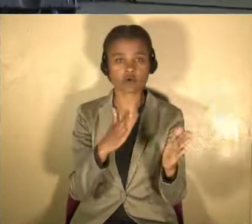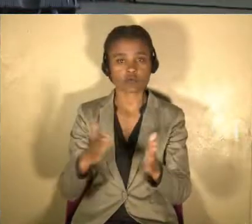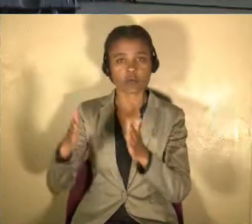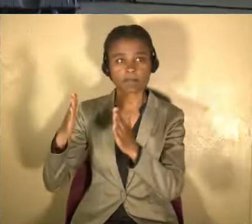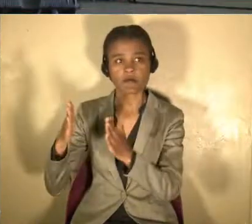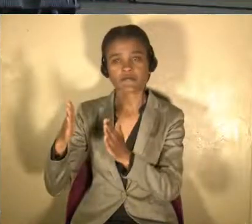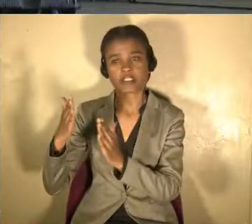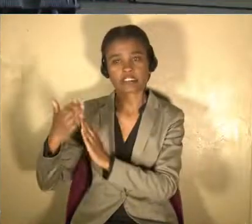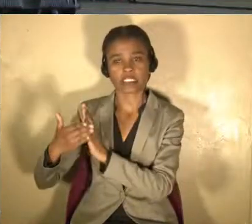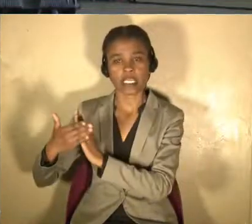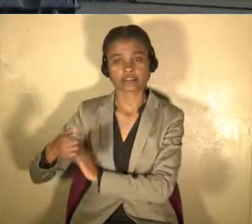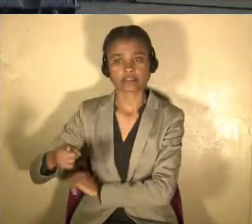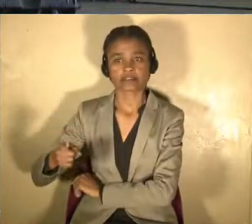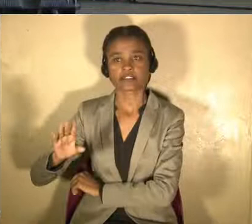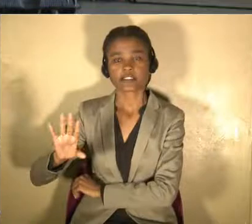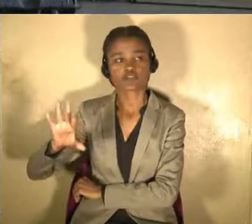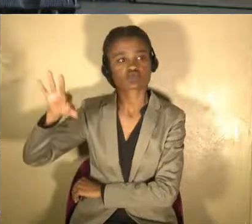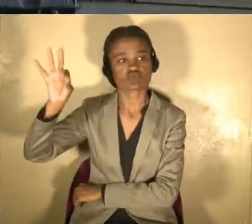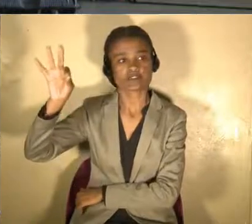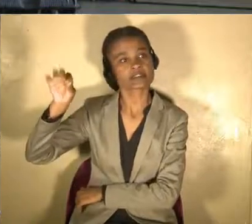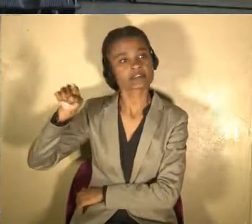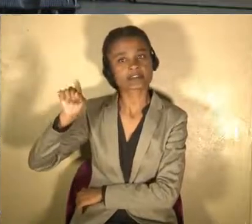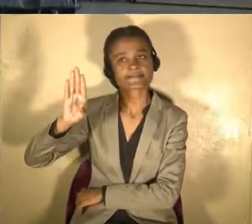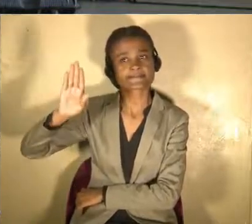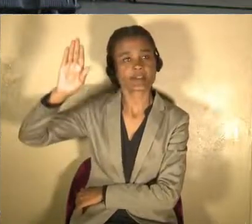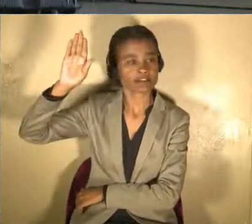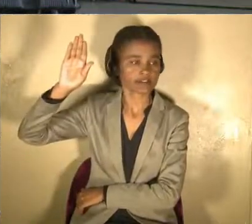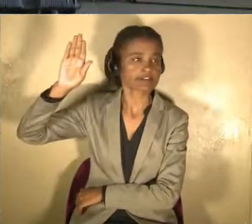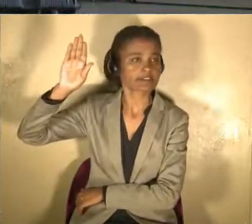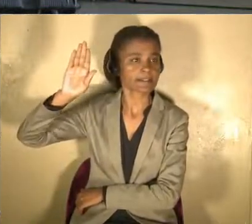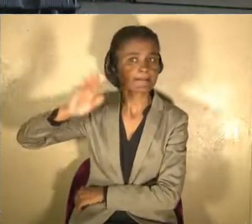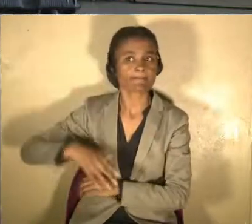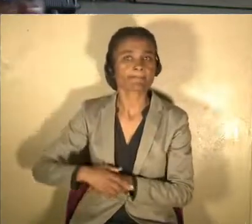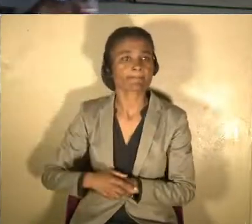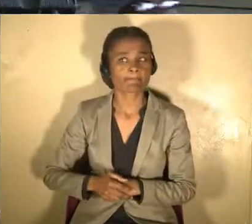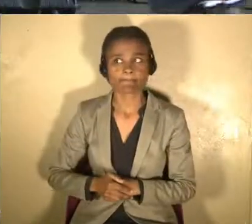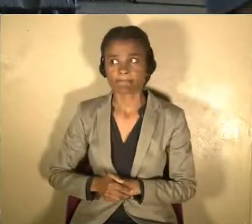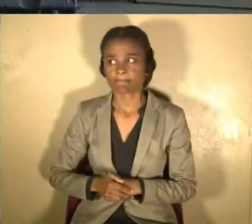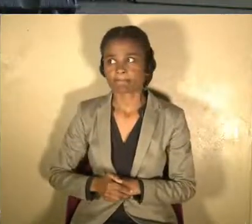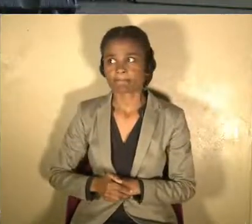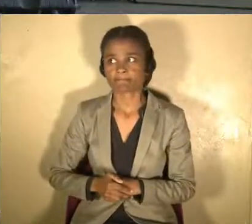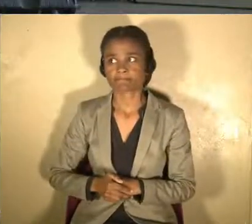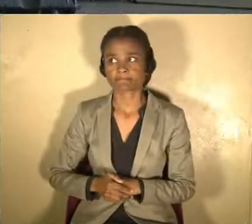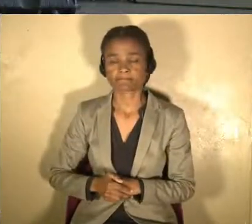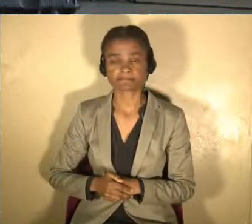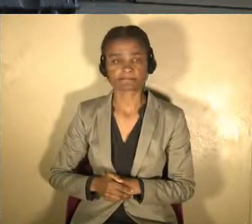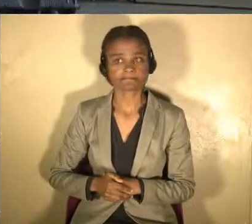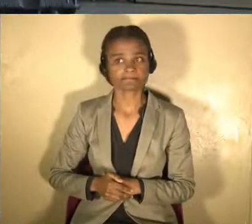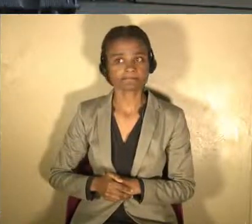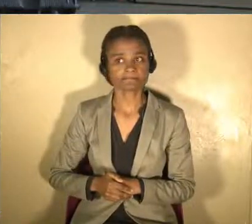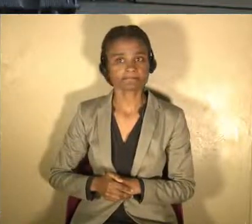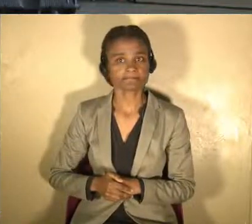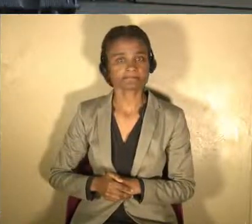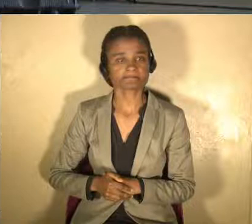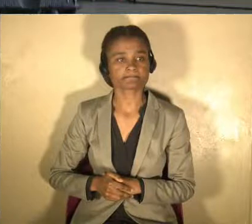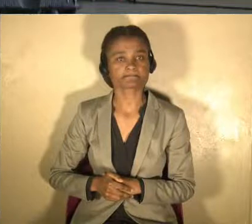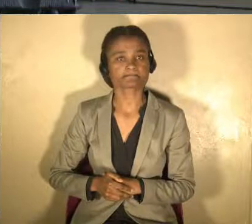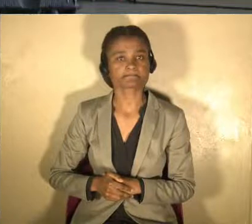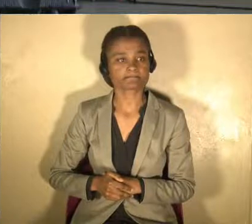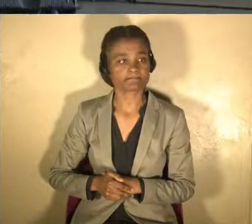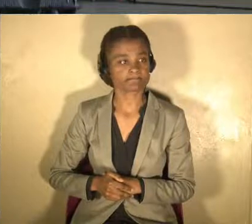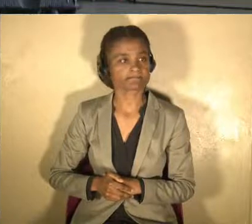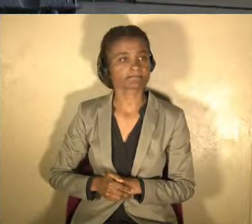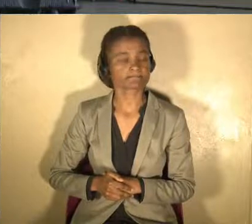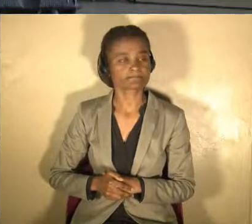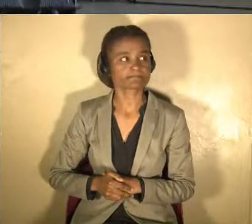Kitse matsoho amang so that refelel. Number 1, Papa, you can come. Over number 3, yeah, join the queue.